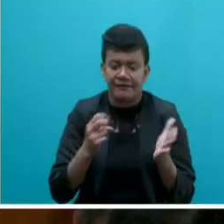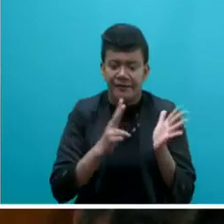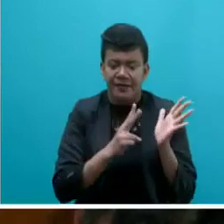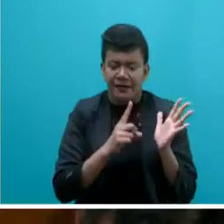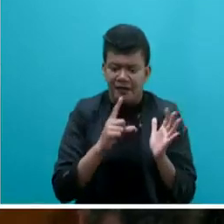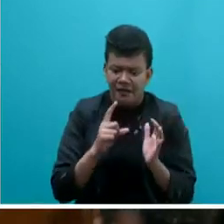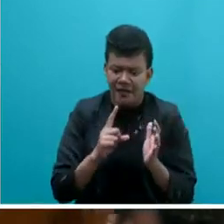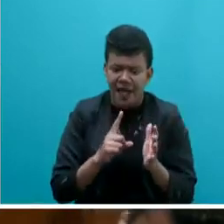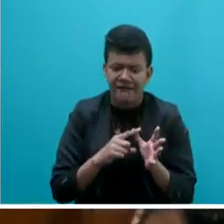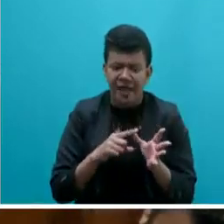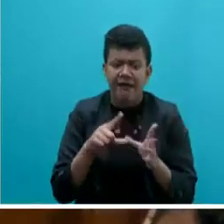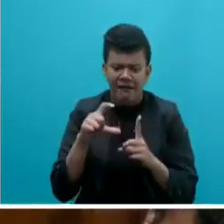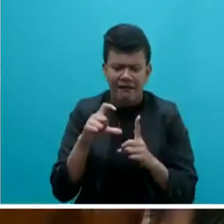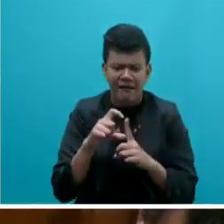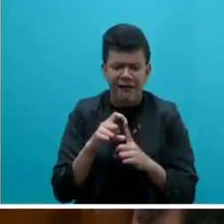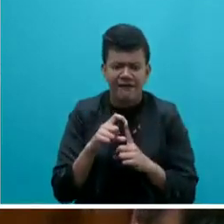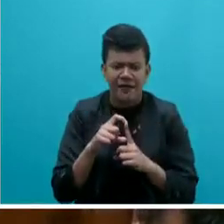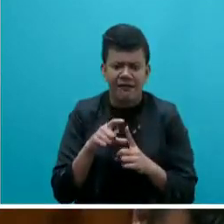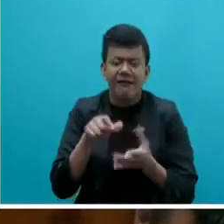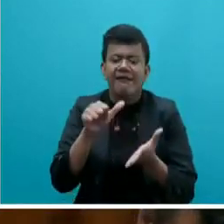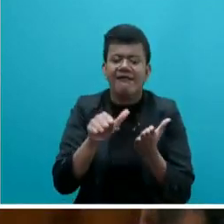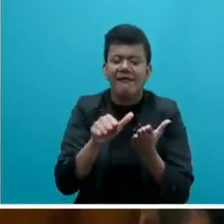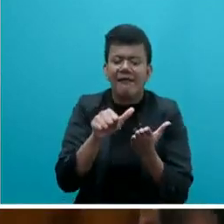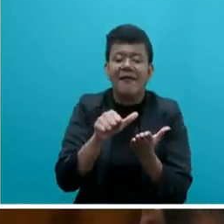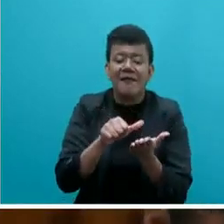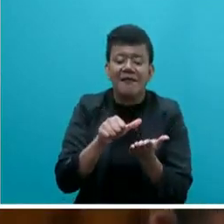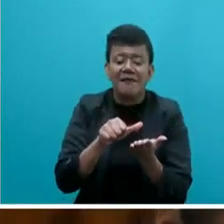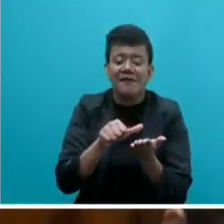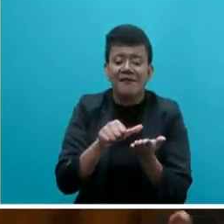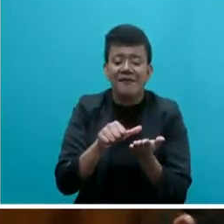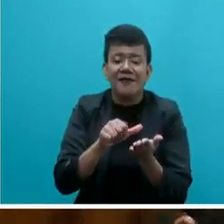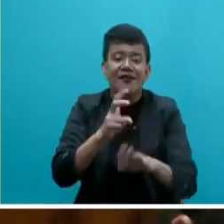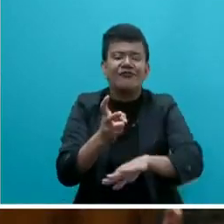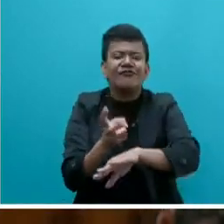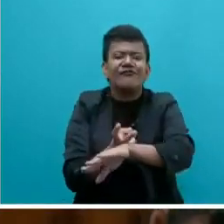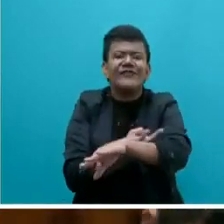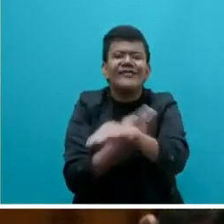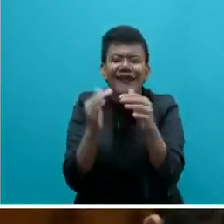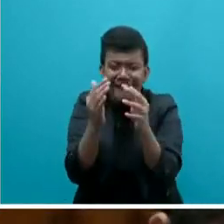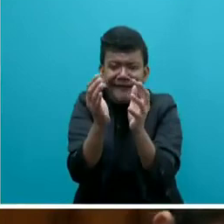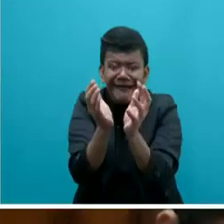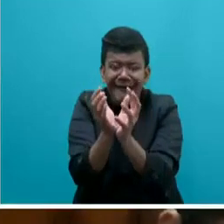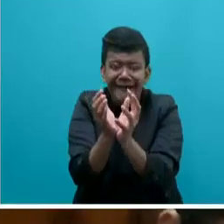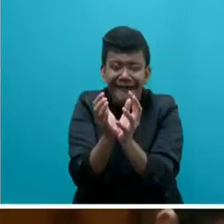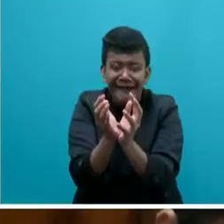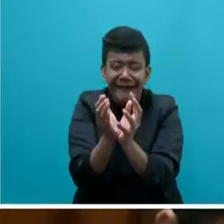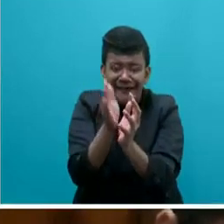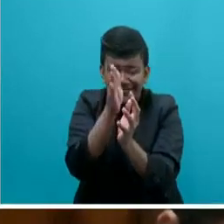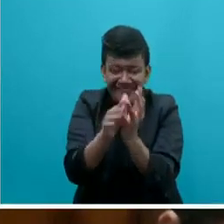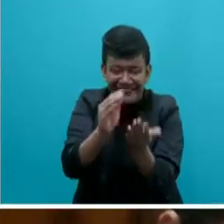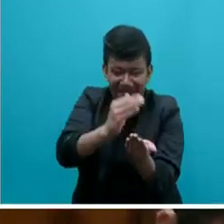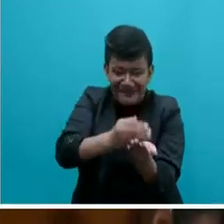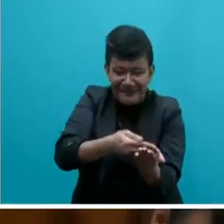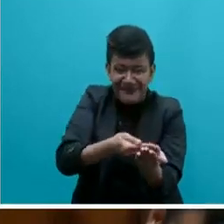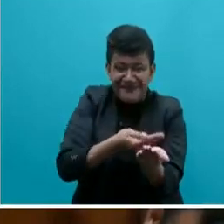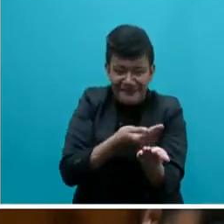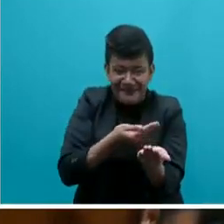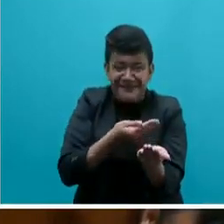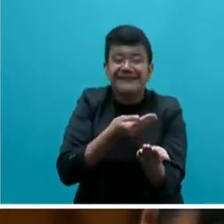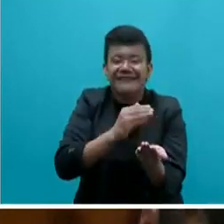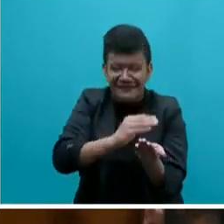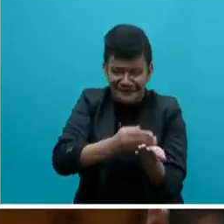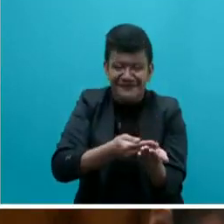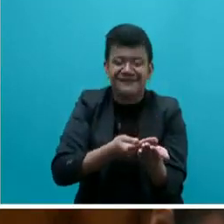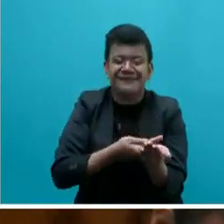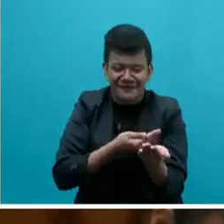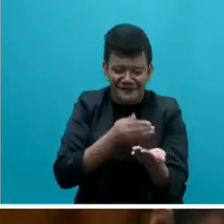avocado orchards will be established before July 2020. 5 new dragon fruit orchards will be established before March 2020.